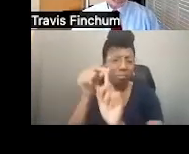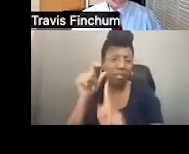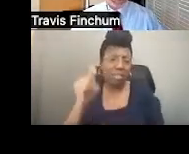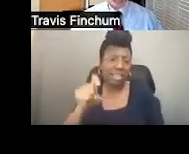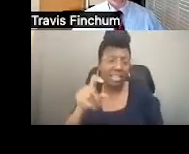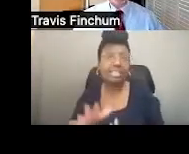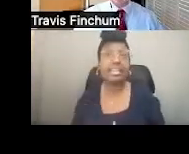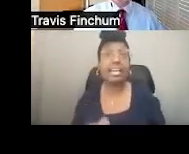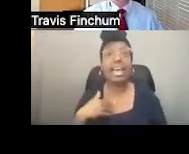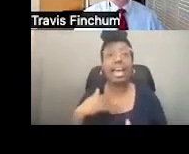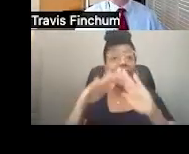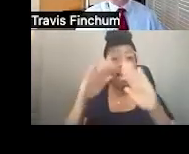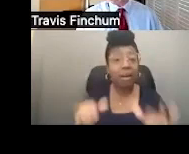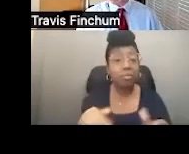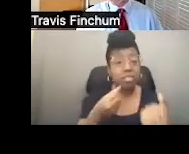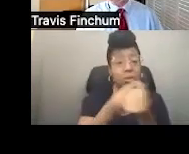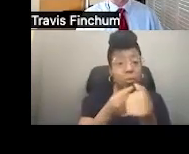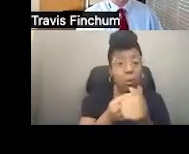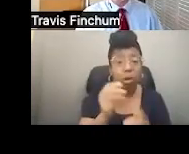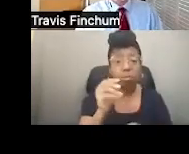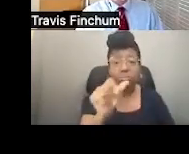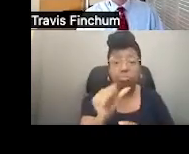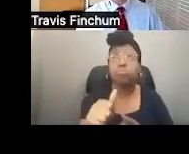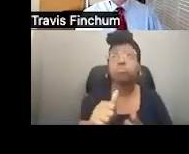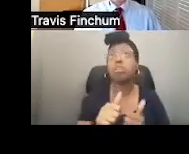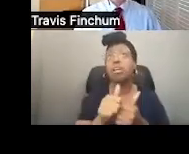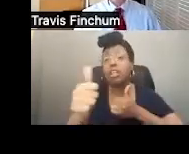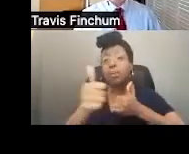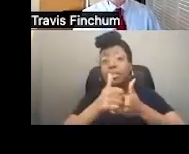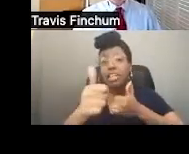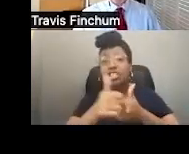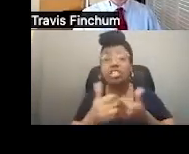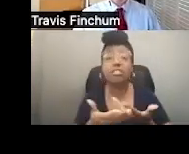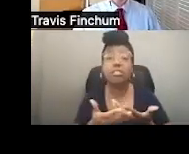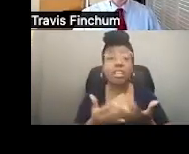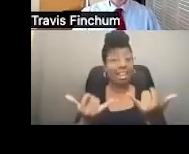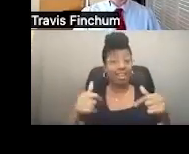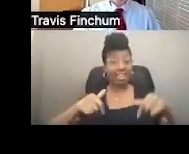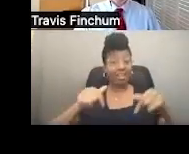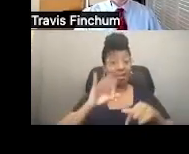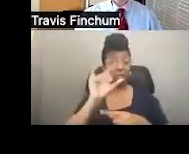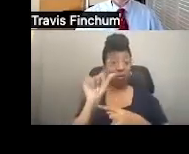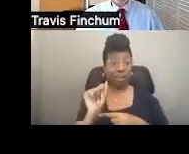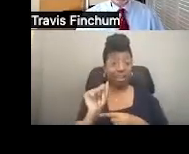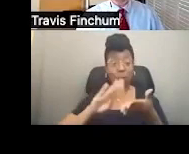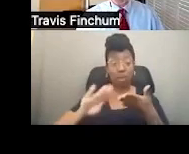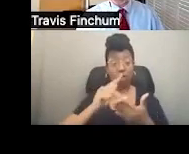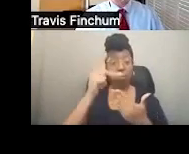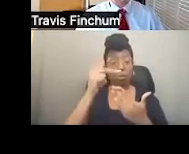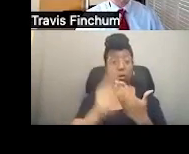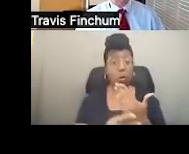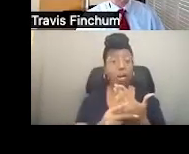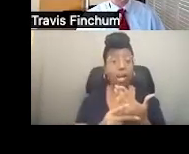has housing allowances and transportation. In Florida, this Medicaid waiver program is administered by